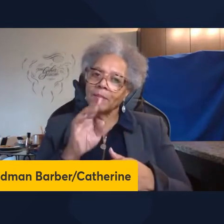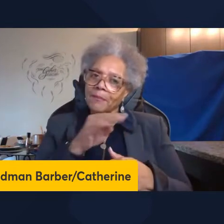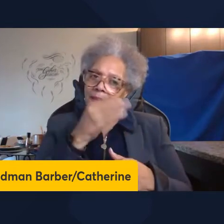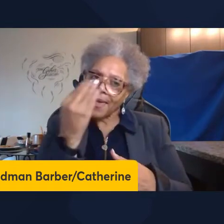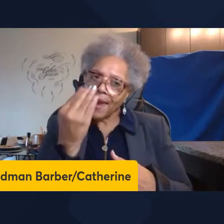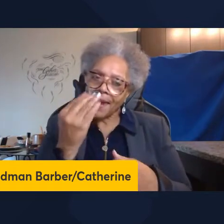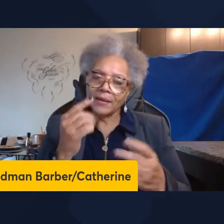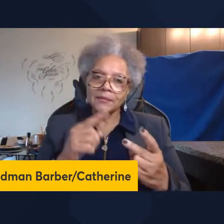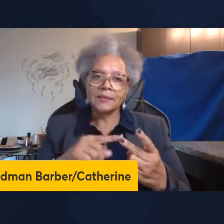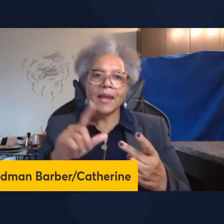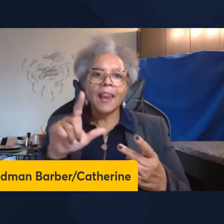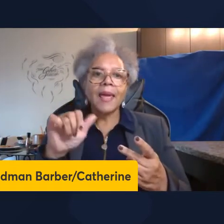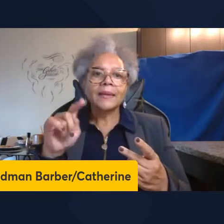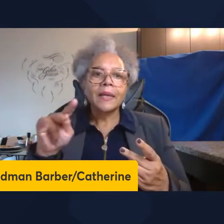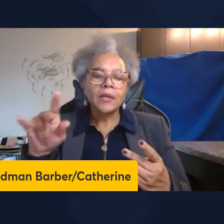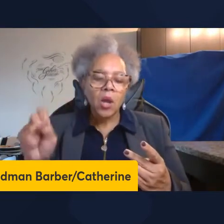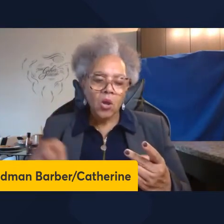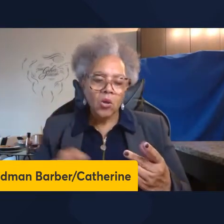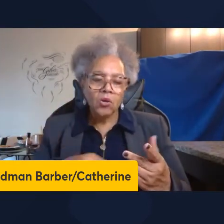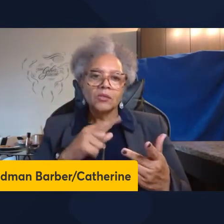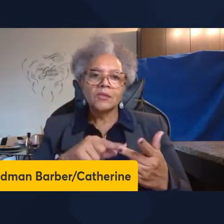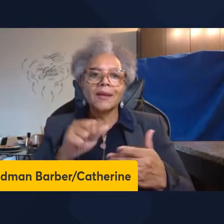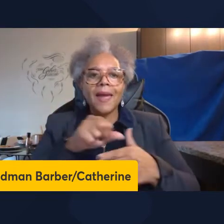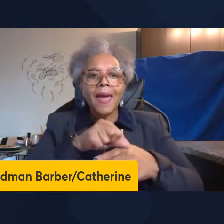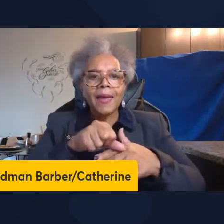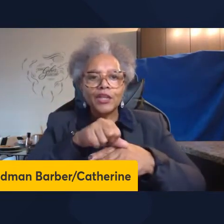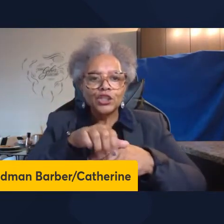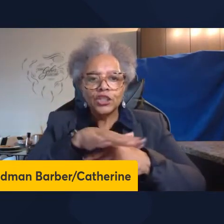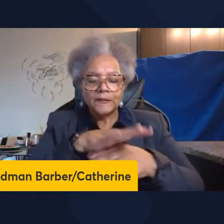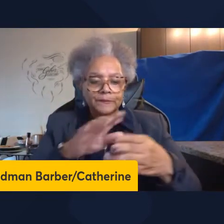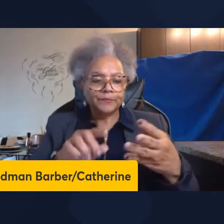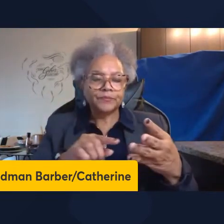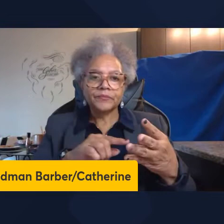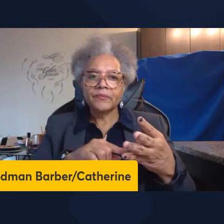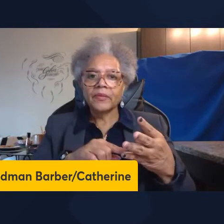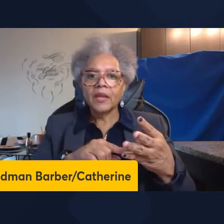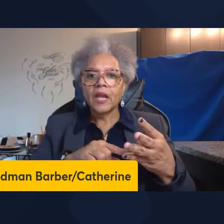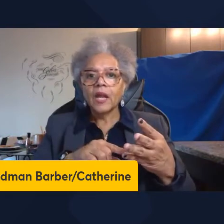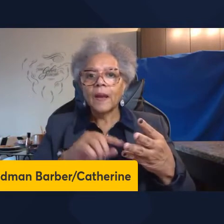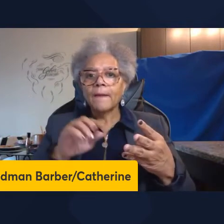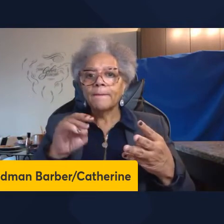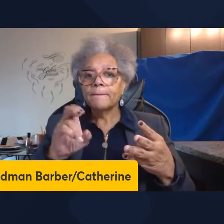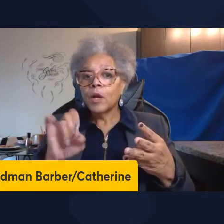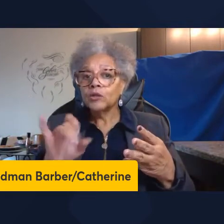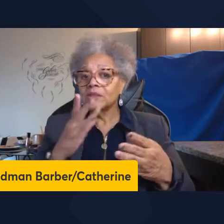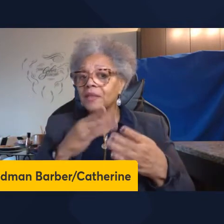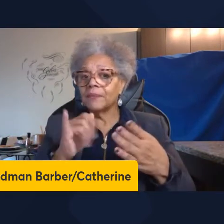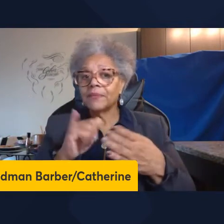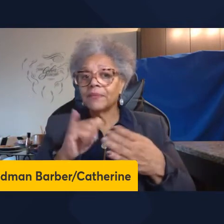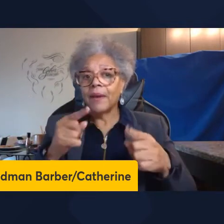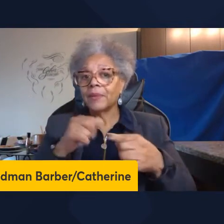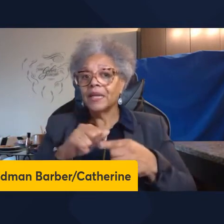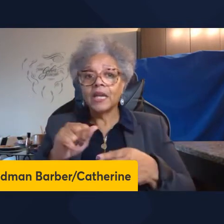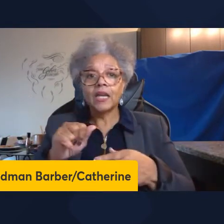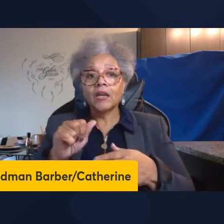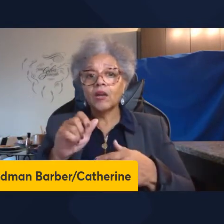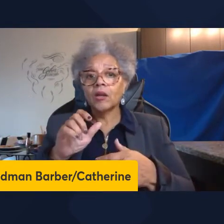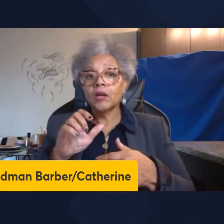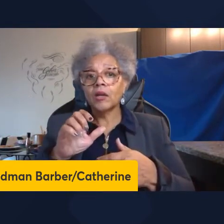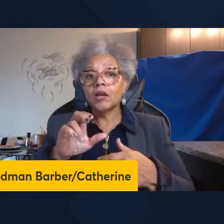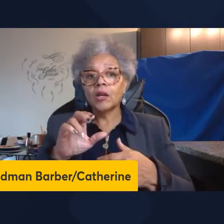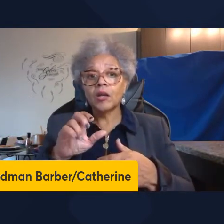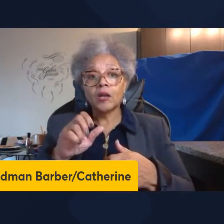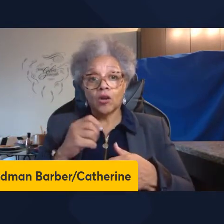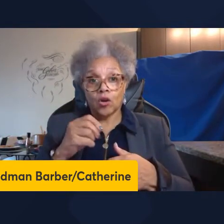in Latinos, something that happens in Asian versus something that happens in Caucasians. But we